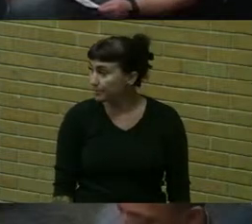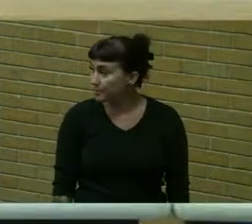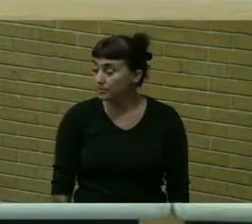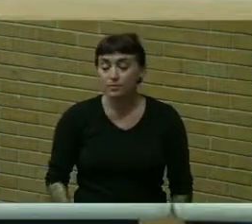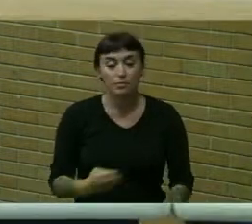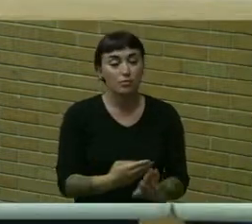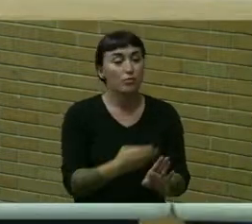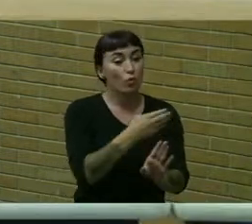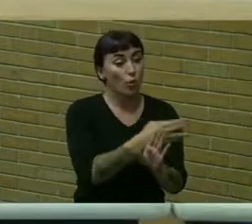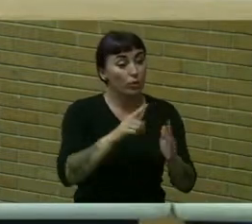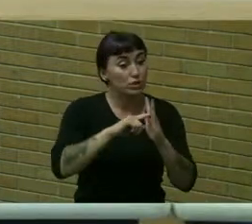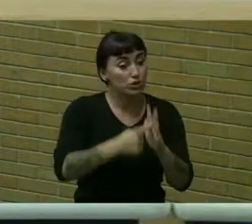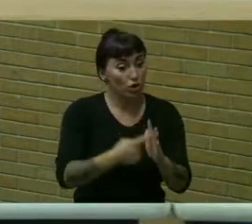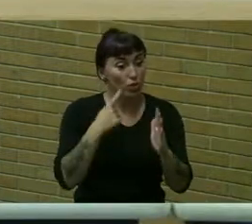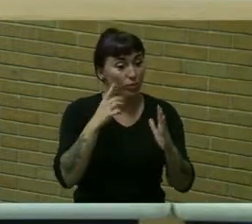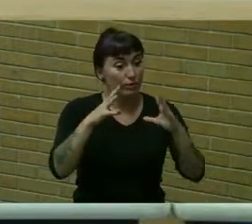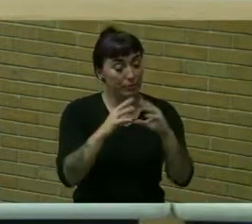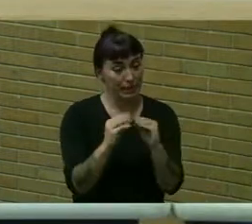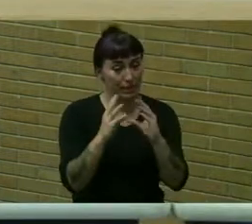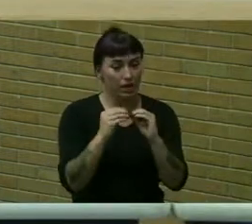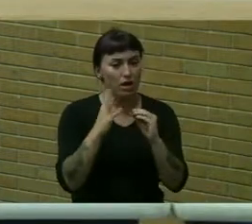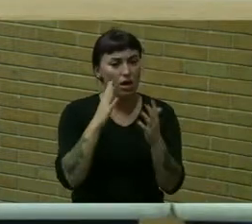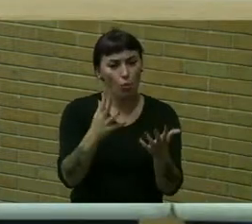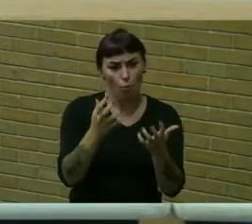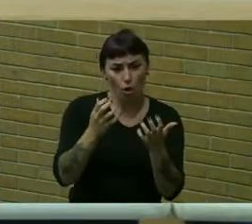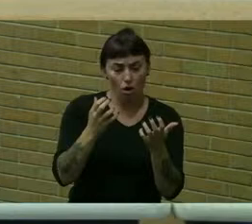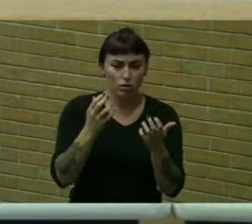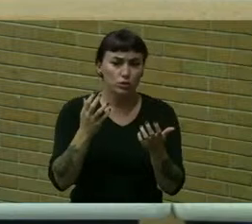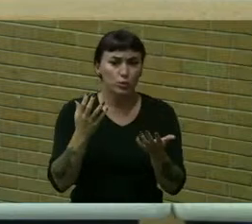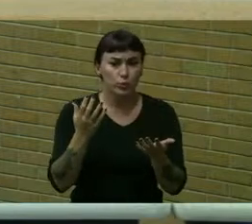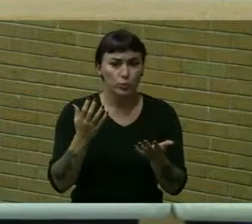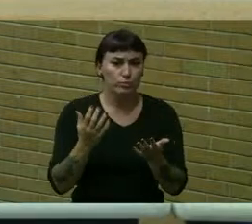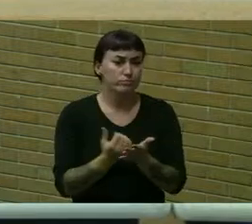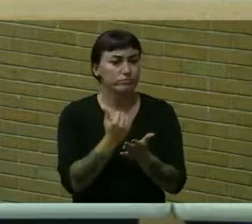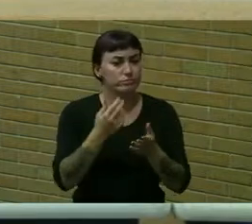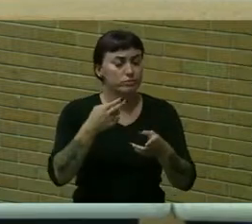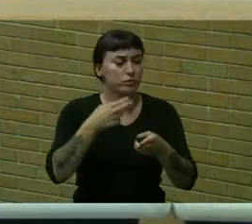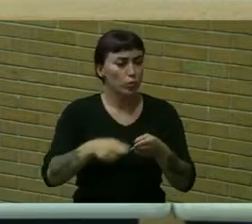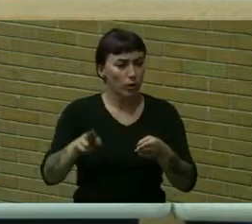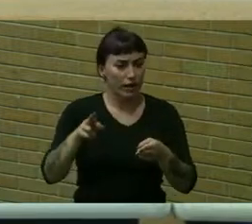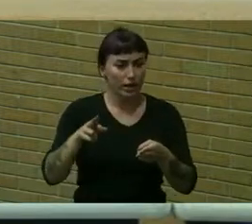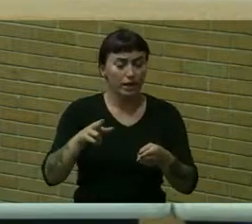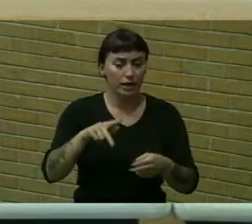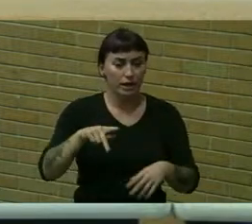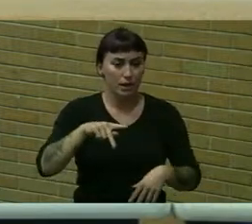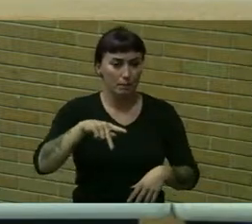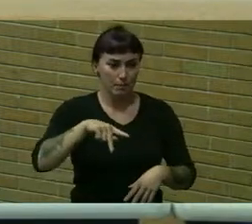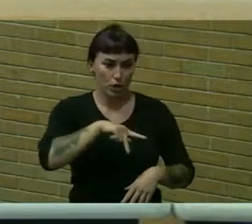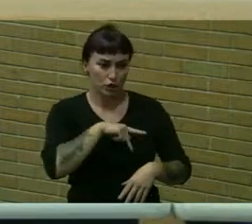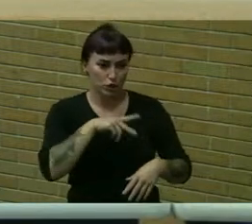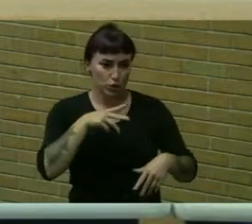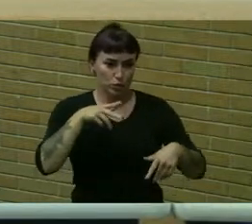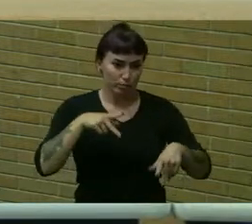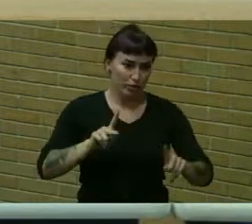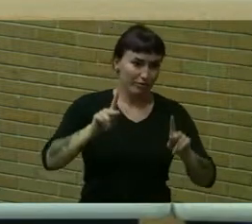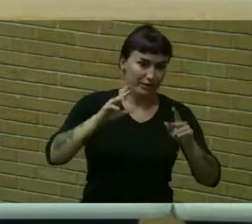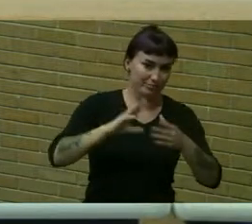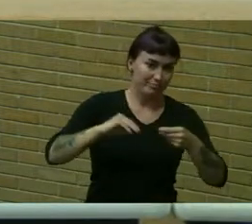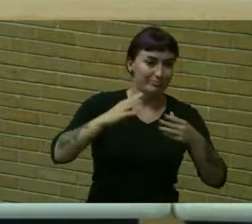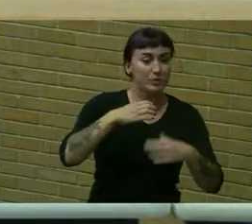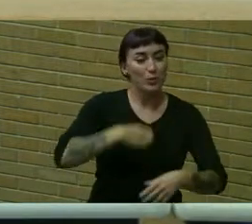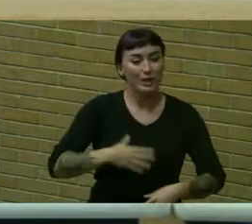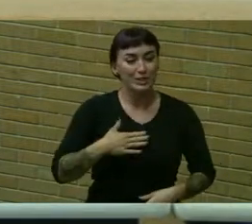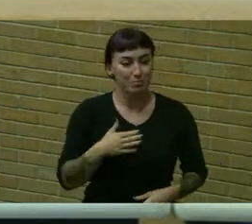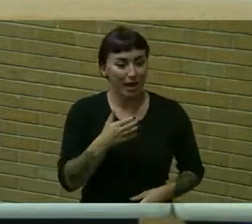Before we get started with the meeting, though, I do want to take a quick point of personal privilege to wish my